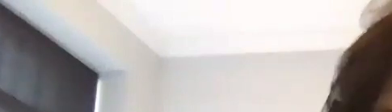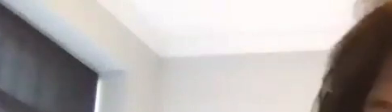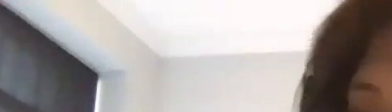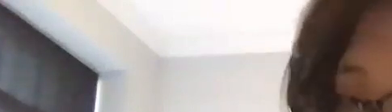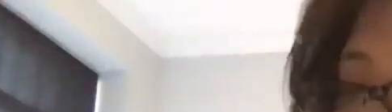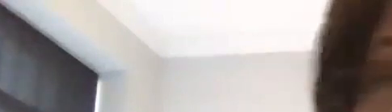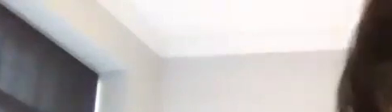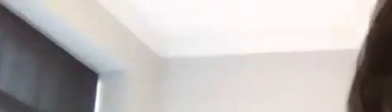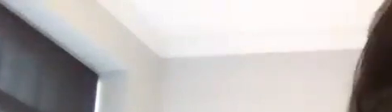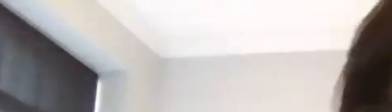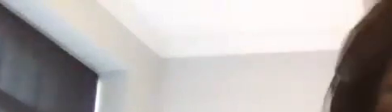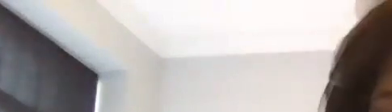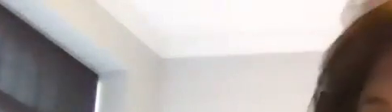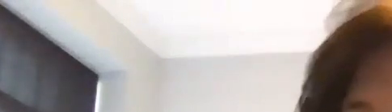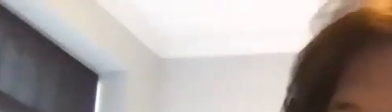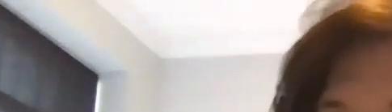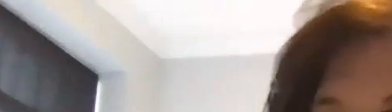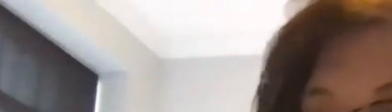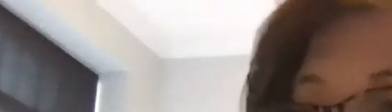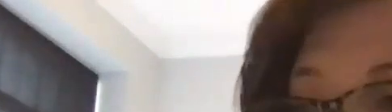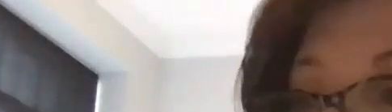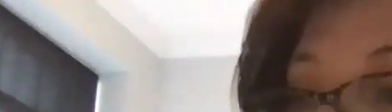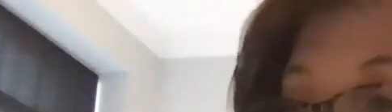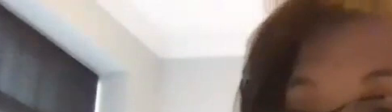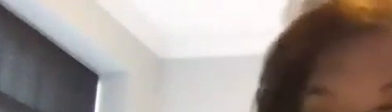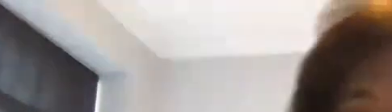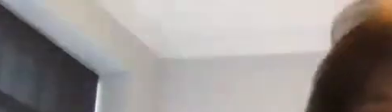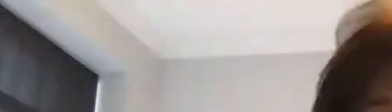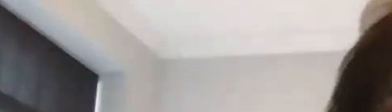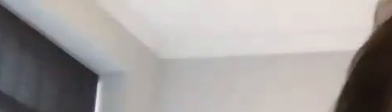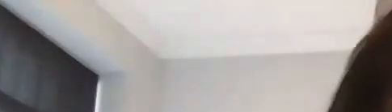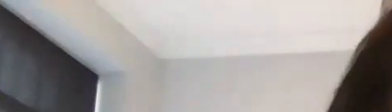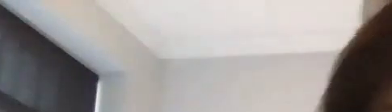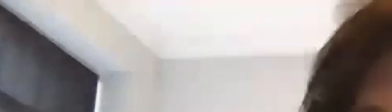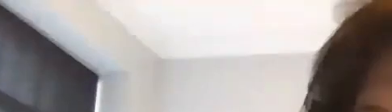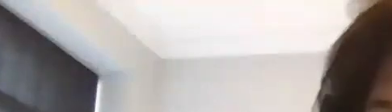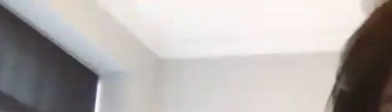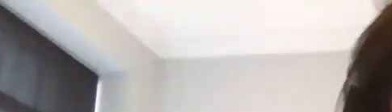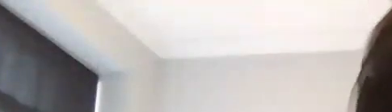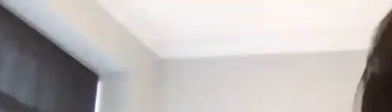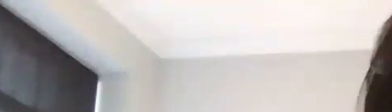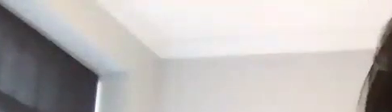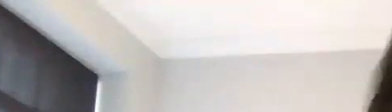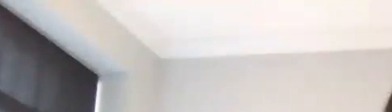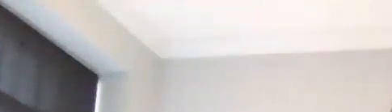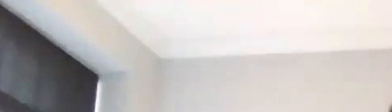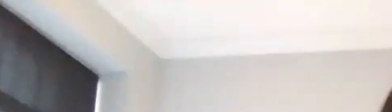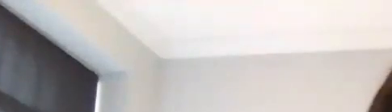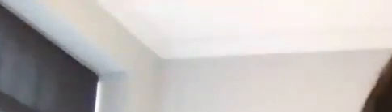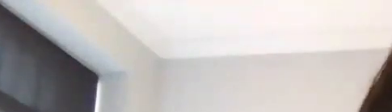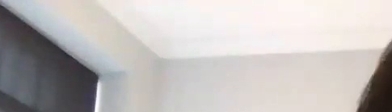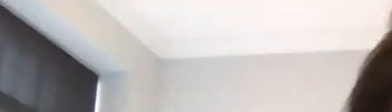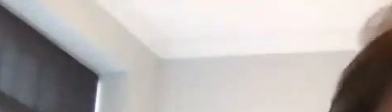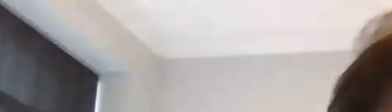morning. I am Roberta Goodman. I am one of the staff attorneys at the Pace Women's Justice Center in White